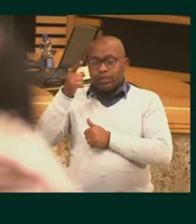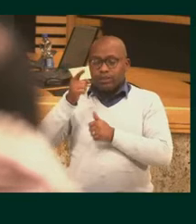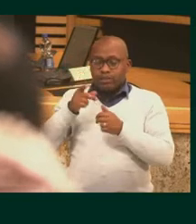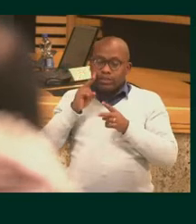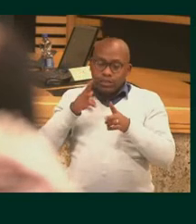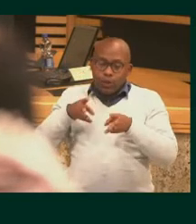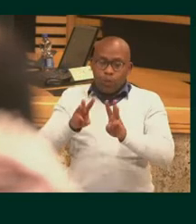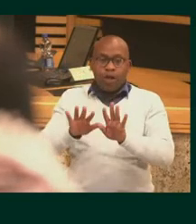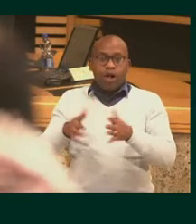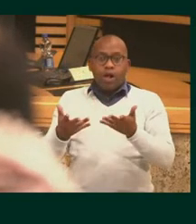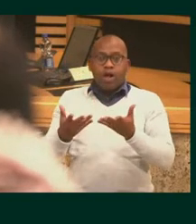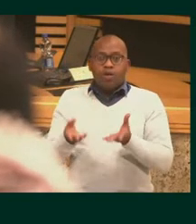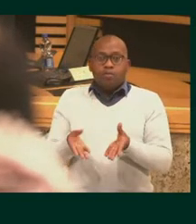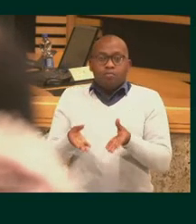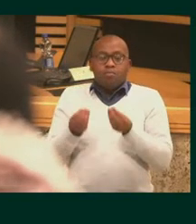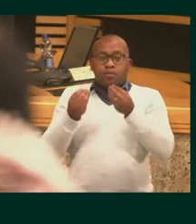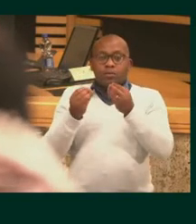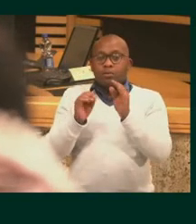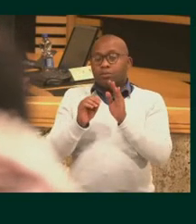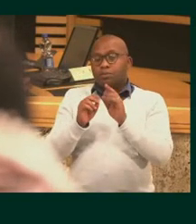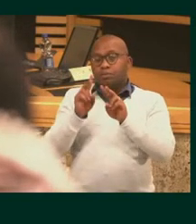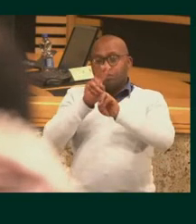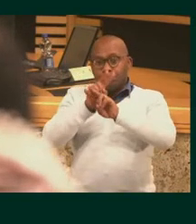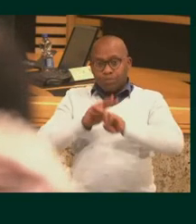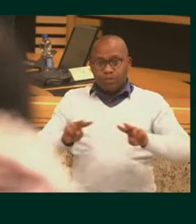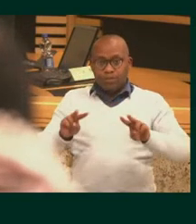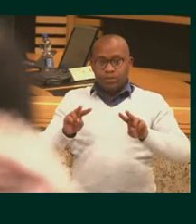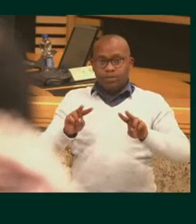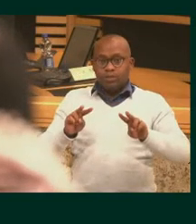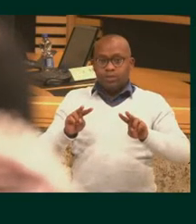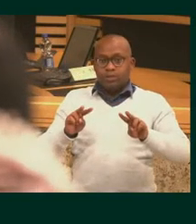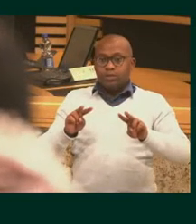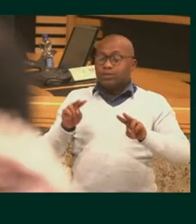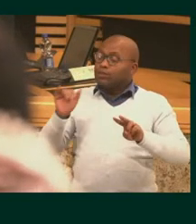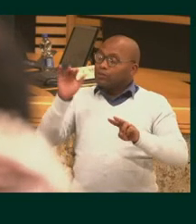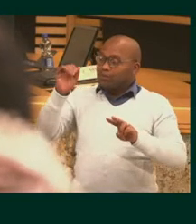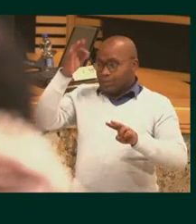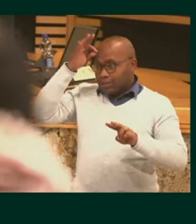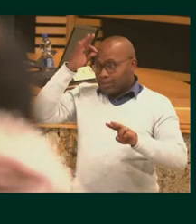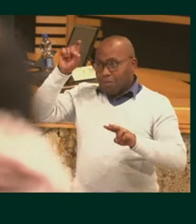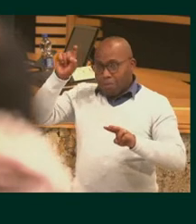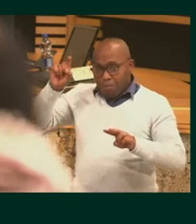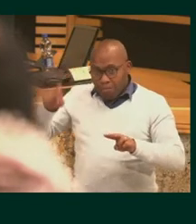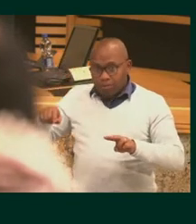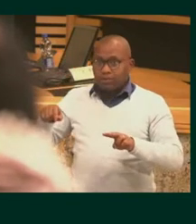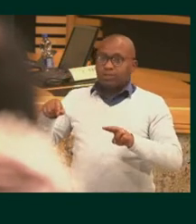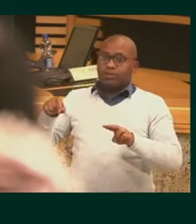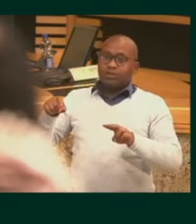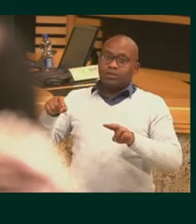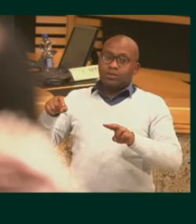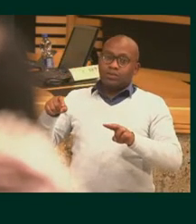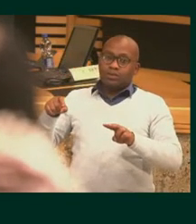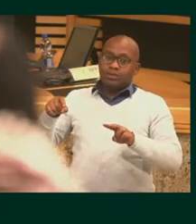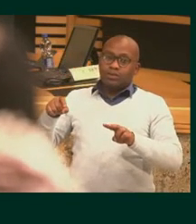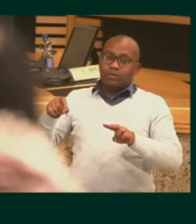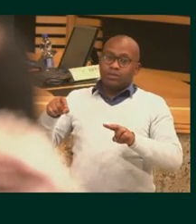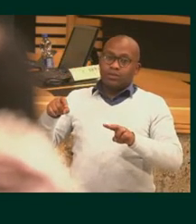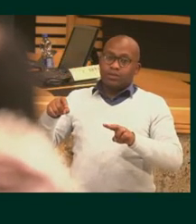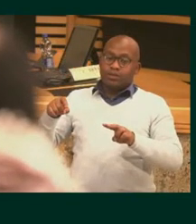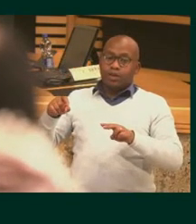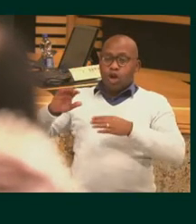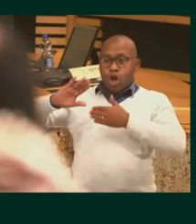stability in the region call on the South African government to consider closing down the Israeli